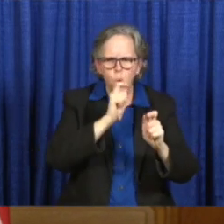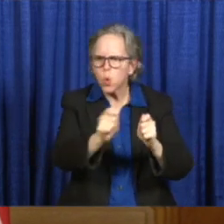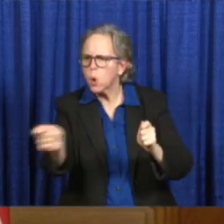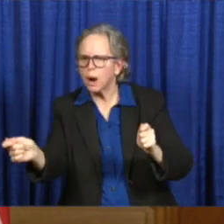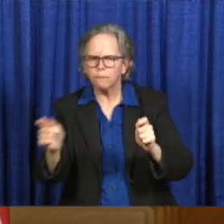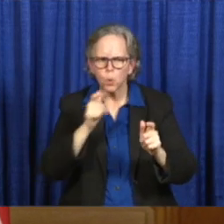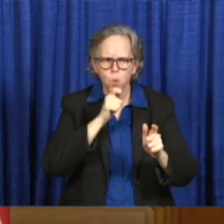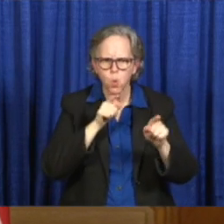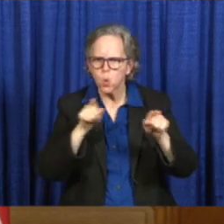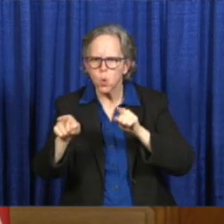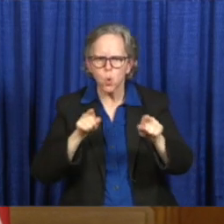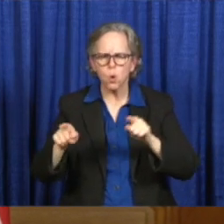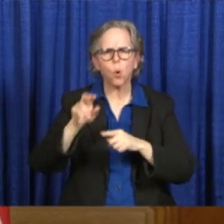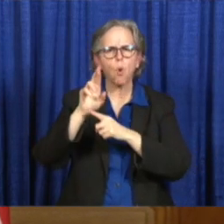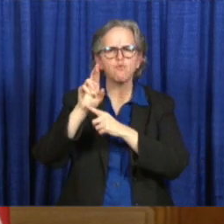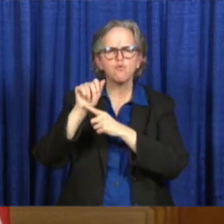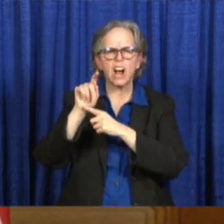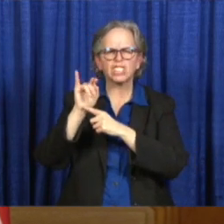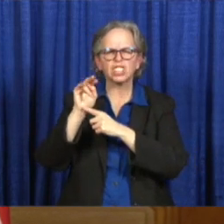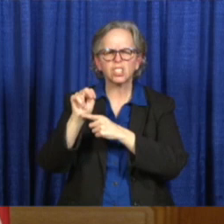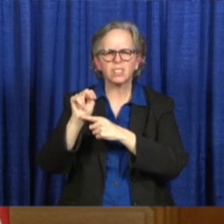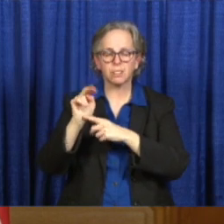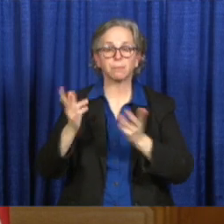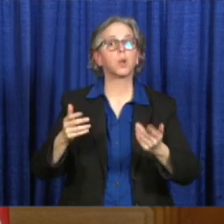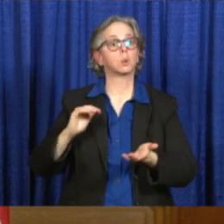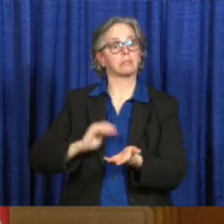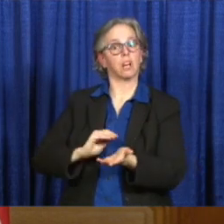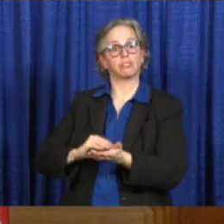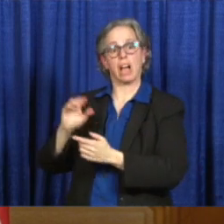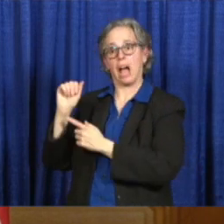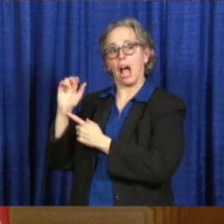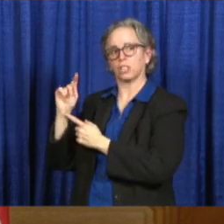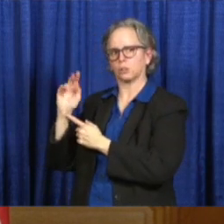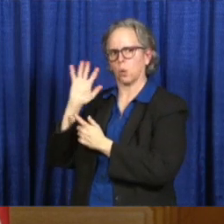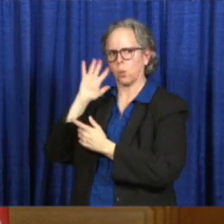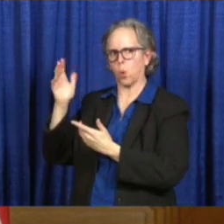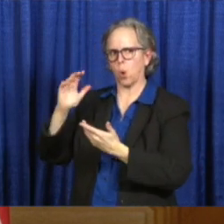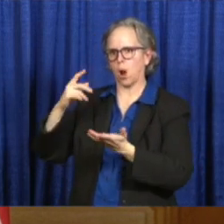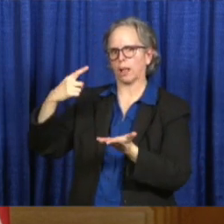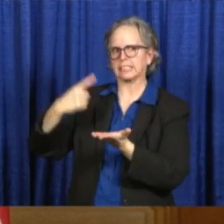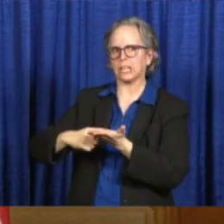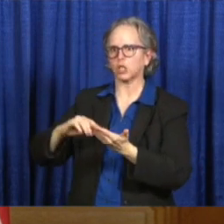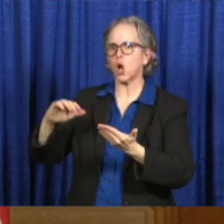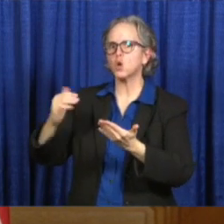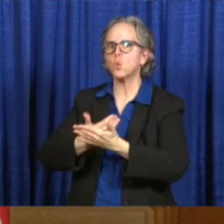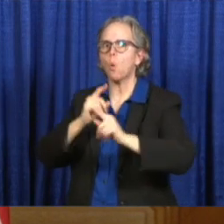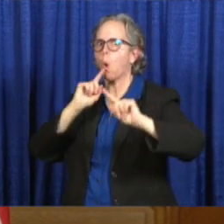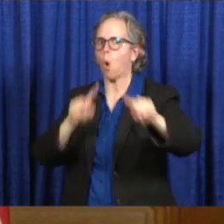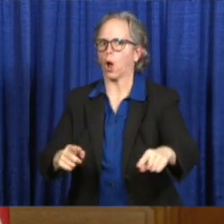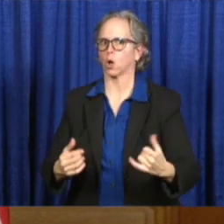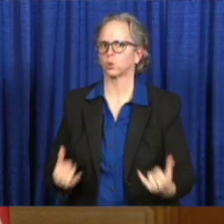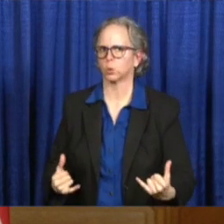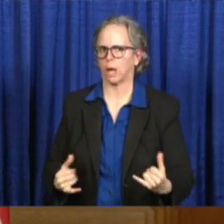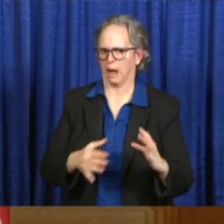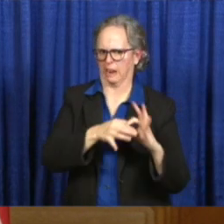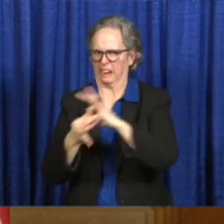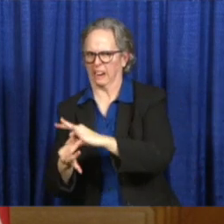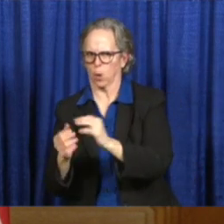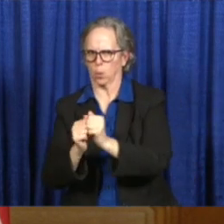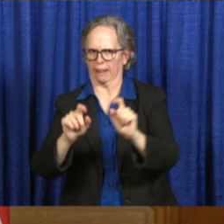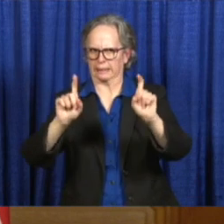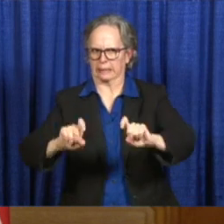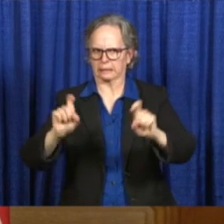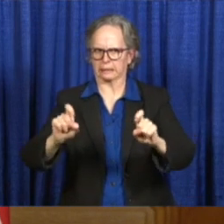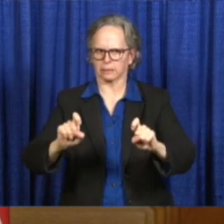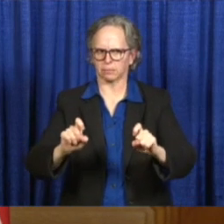Dr. Acton will be issuing orders today to accomplish a couple things. Both will help increase our